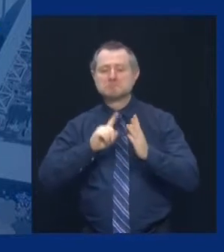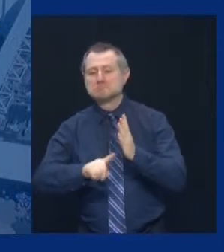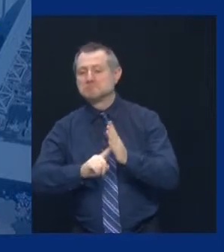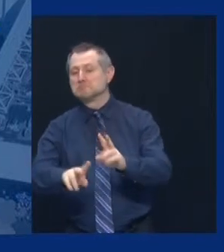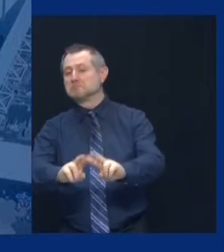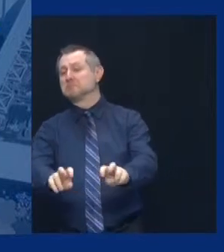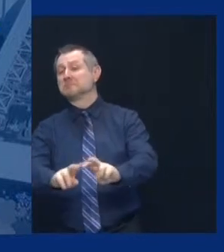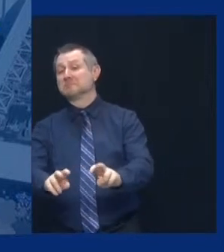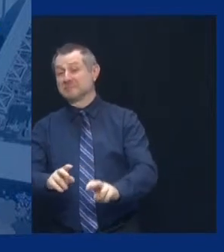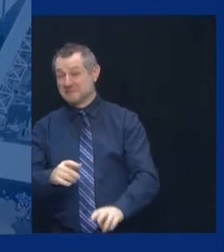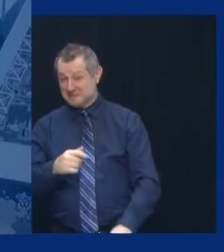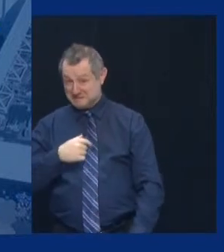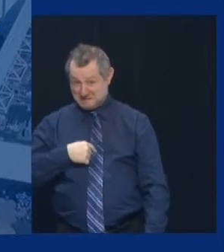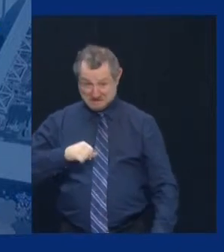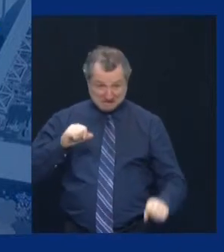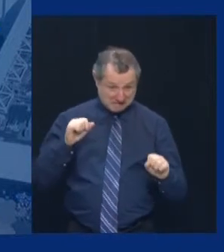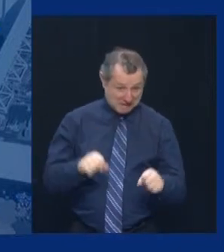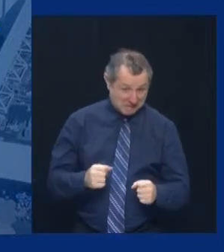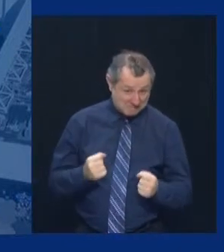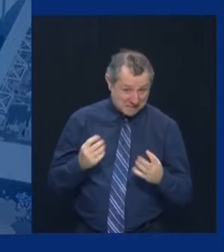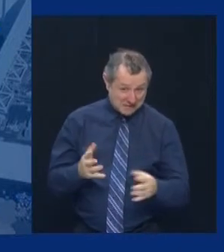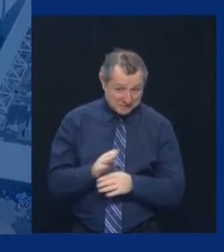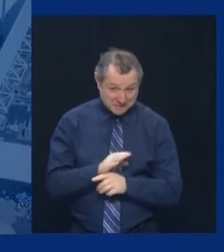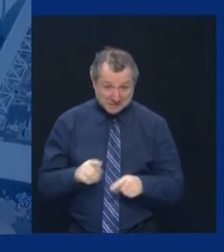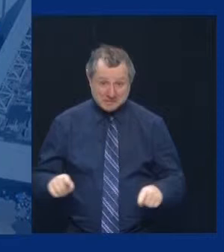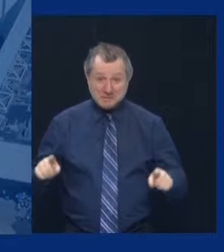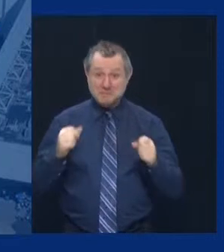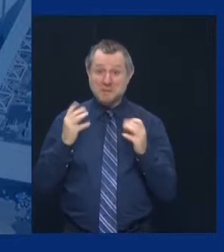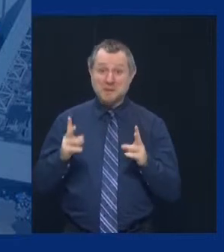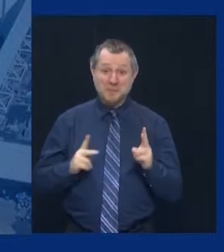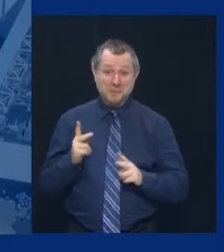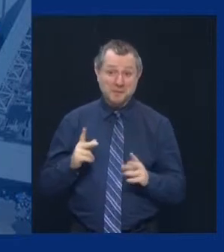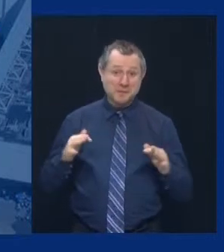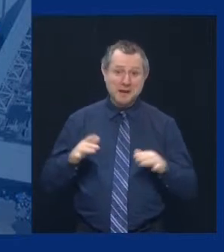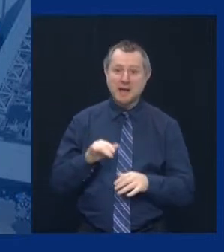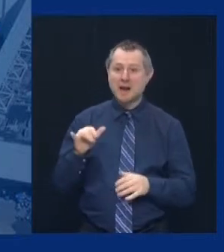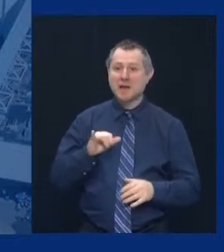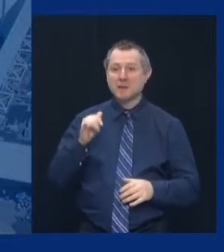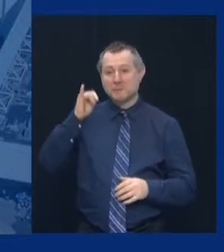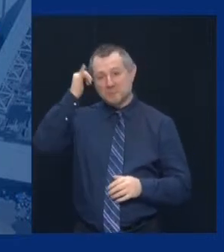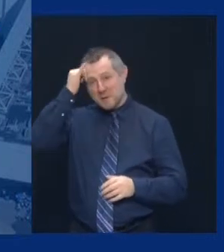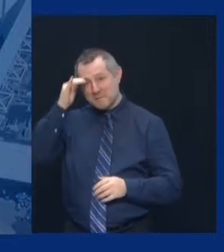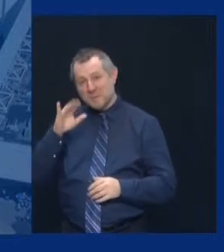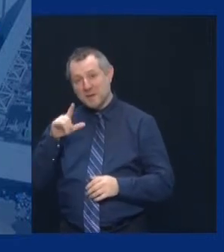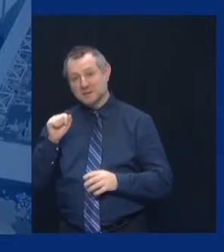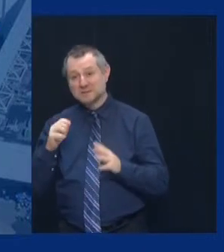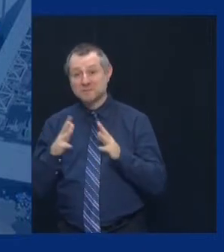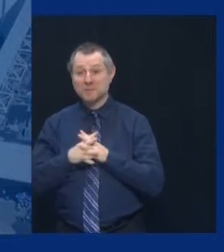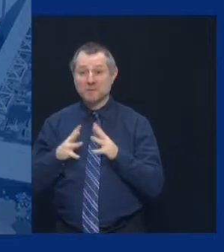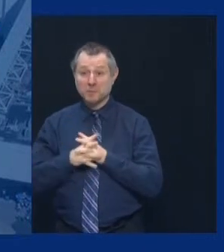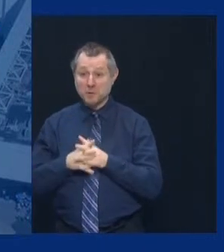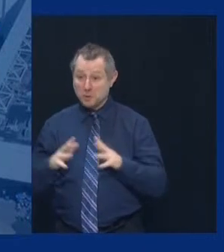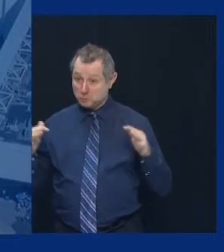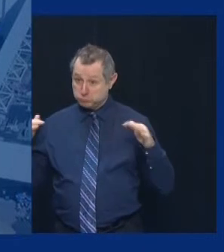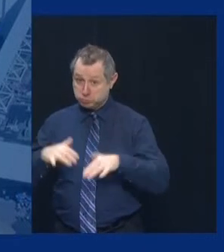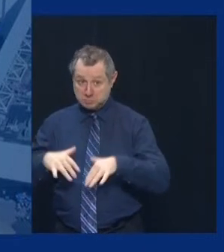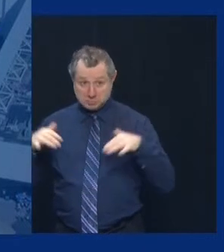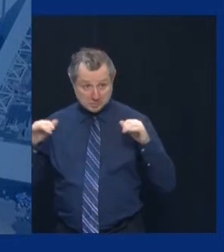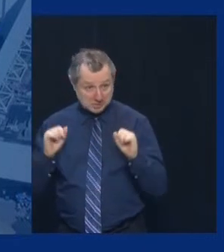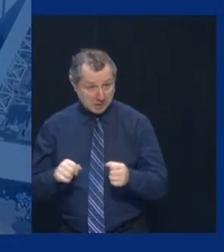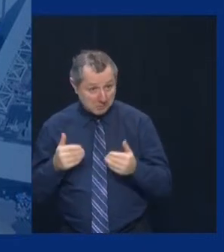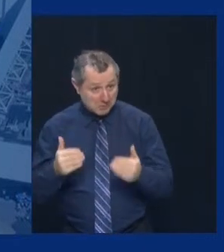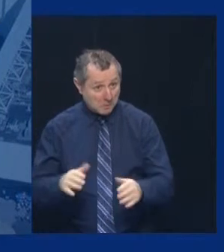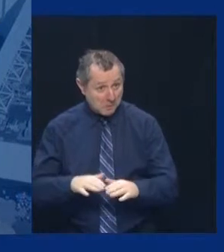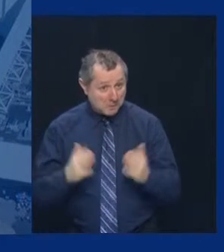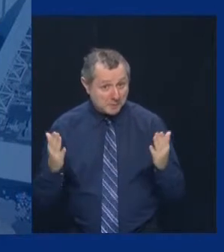large scale, which would be the bills? Also, many stadiums across the country are already